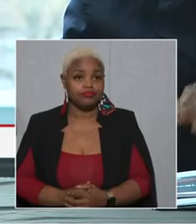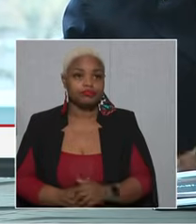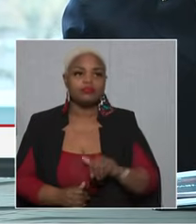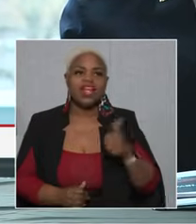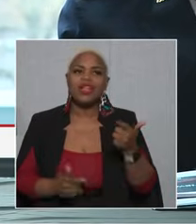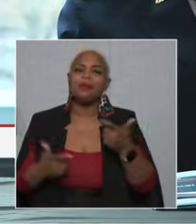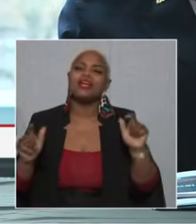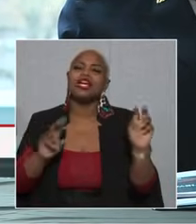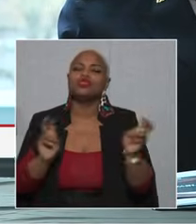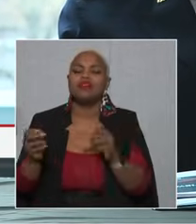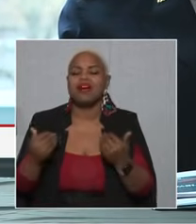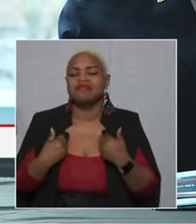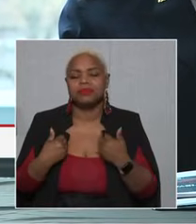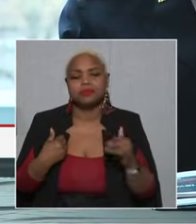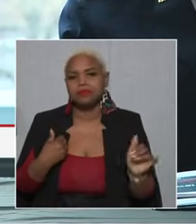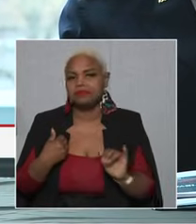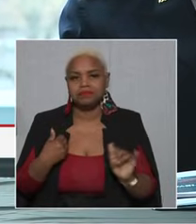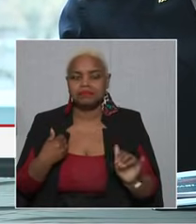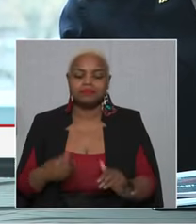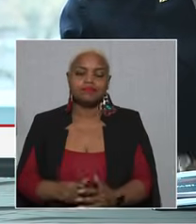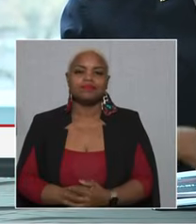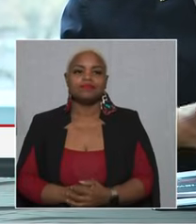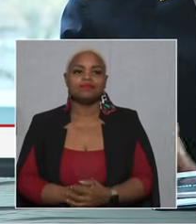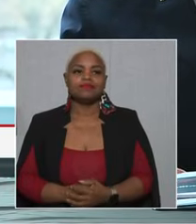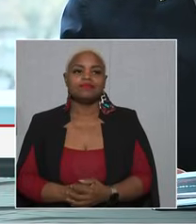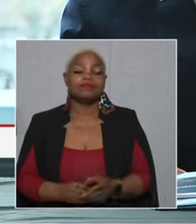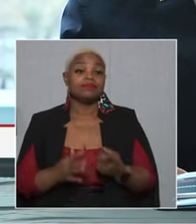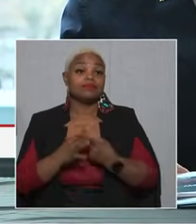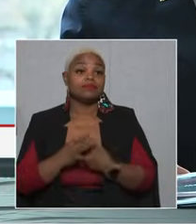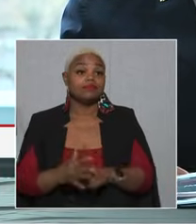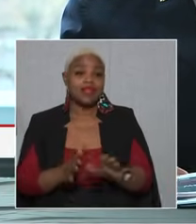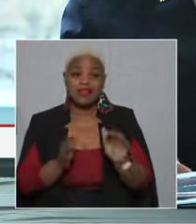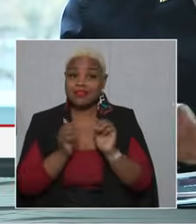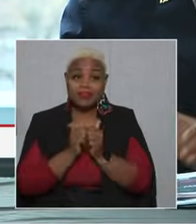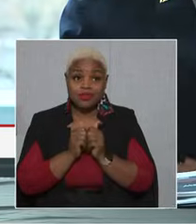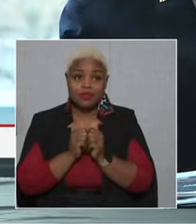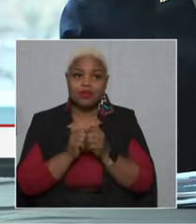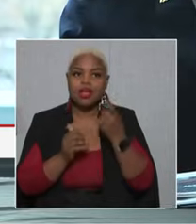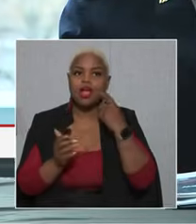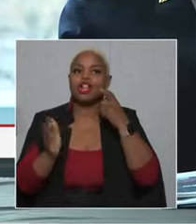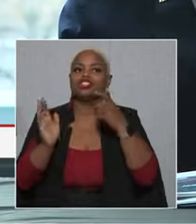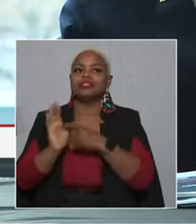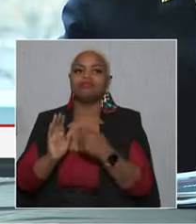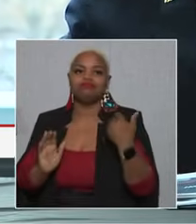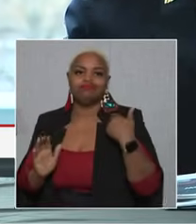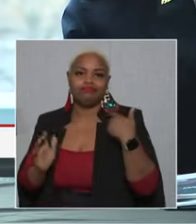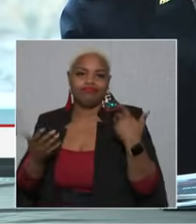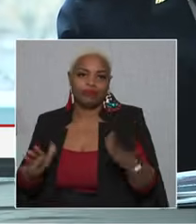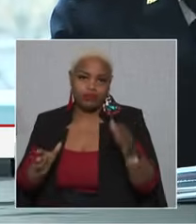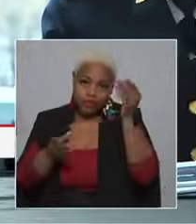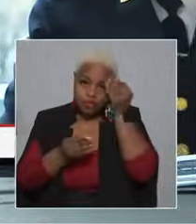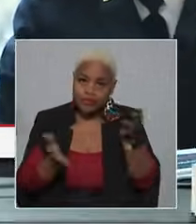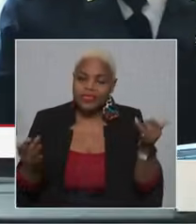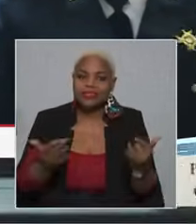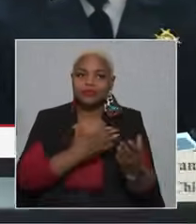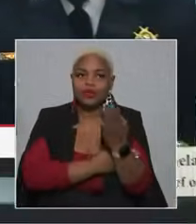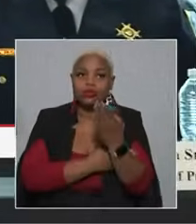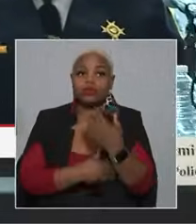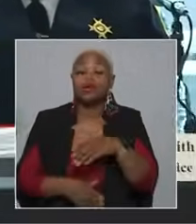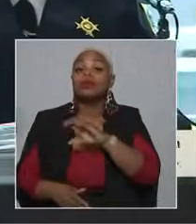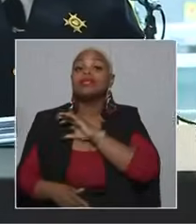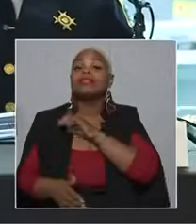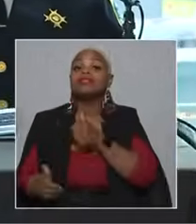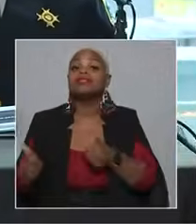as well. So let me start by acknowledging the announcement that I made this morning that Chief Smith will